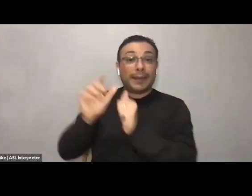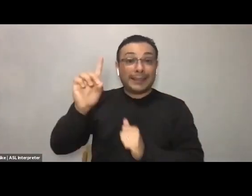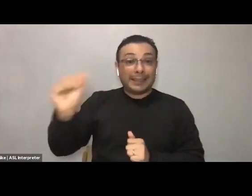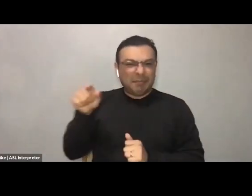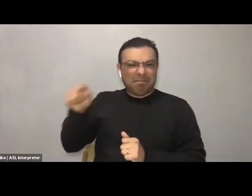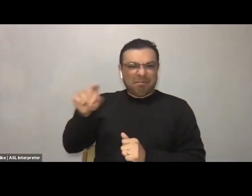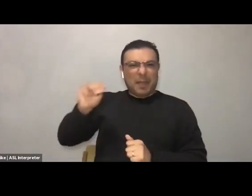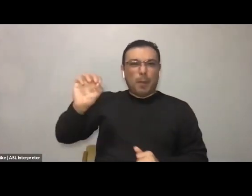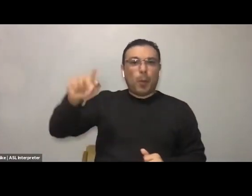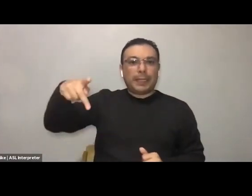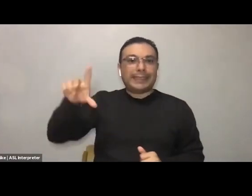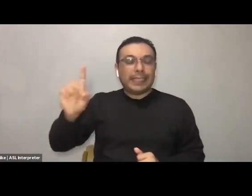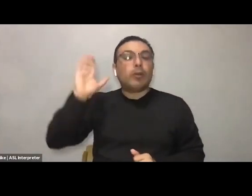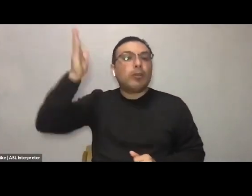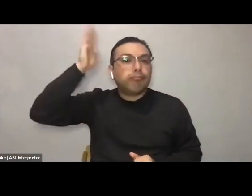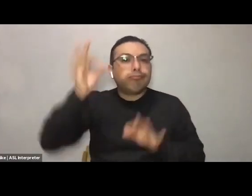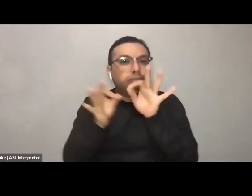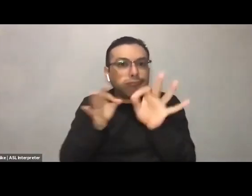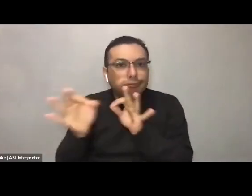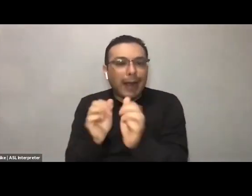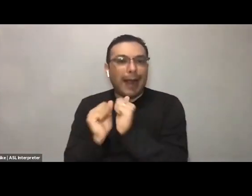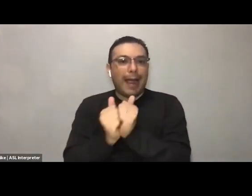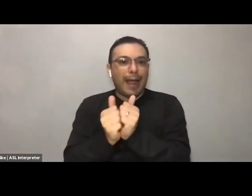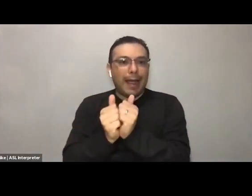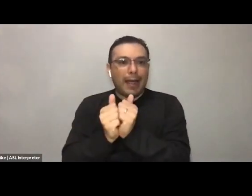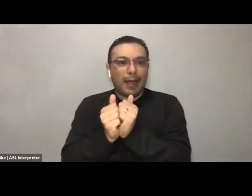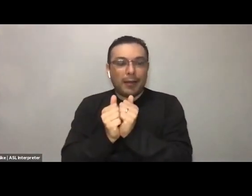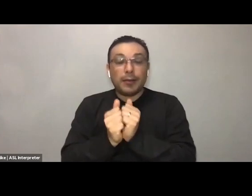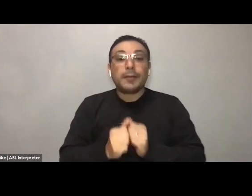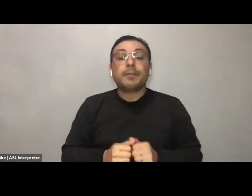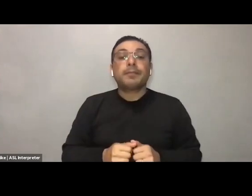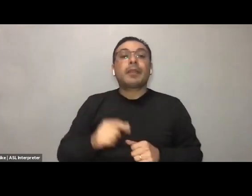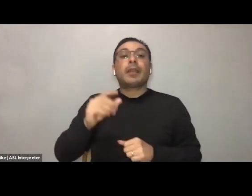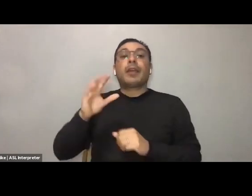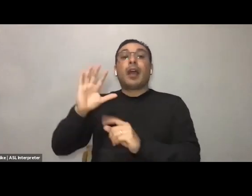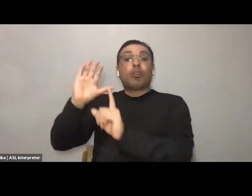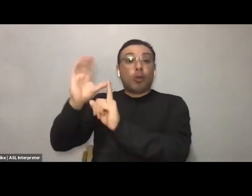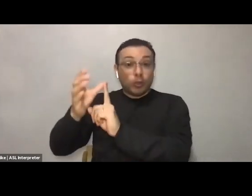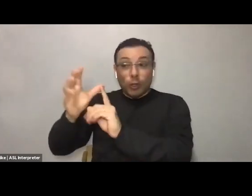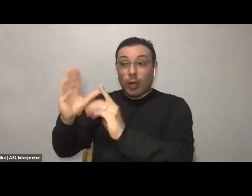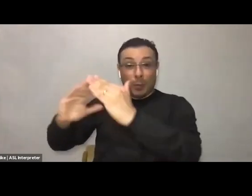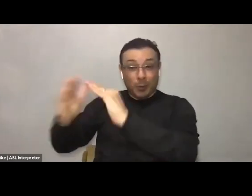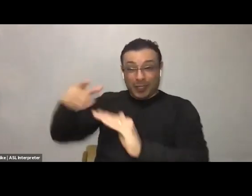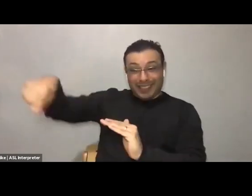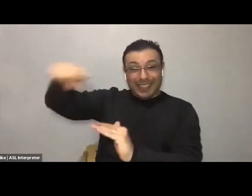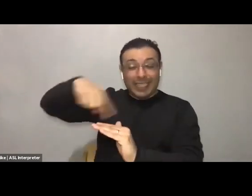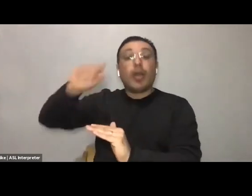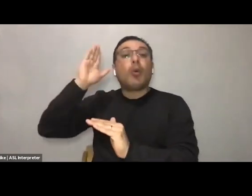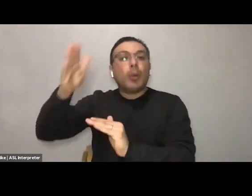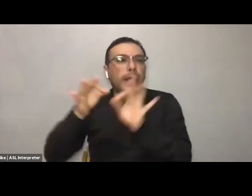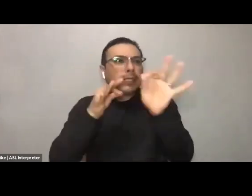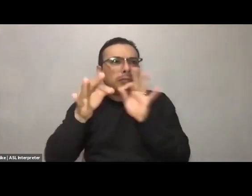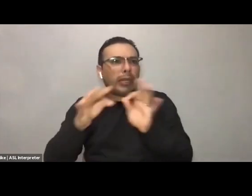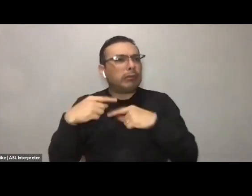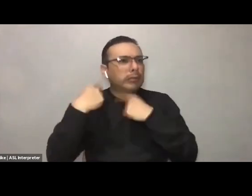panel featuring members of the New York City cultural community will explore opportunities, challenges, challenges, and lessons learned regarding the